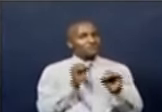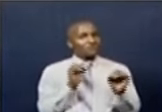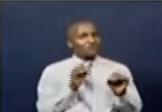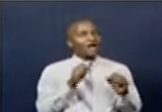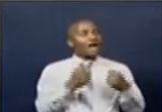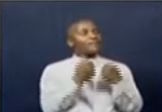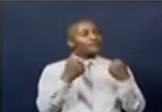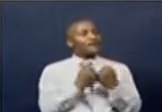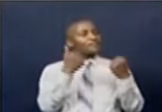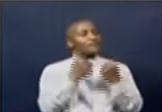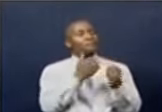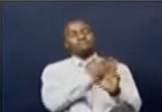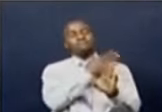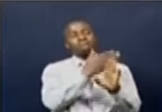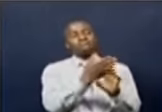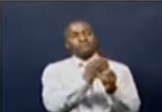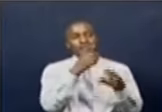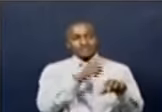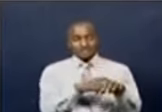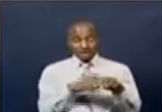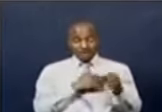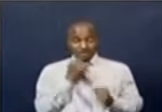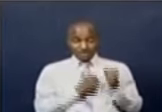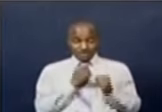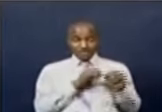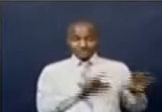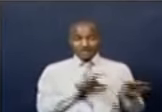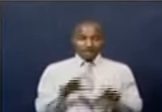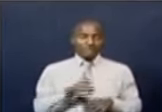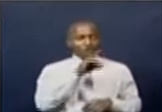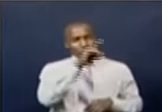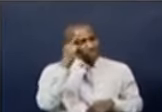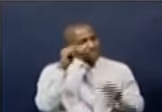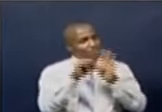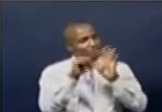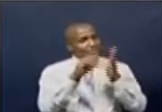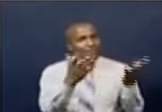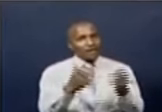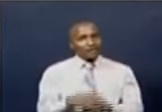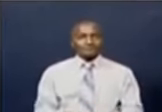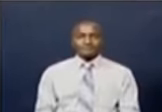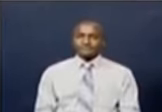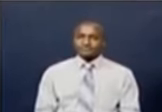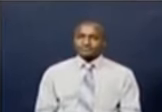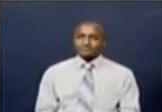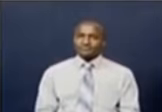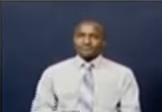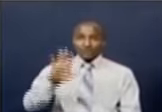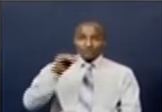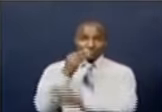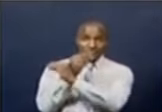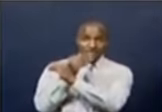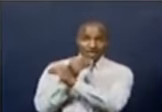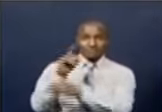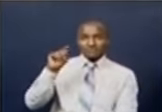these problems in major competitions that our athletes go to. Where do you think is the problem? The problem,